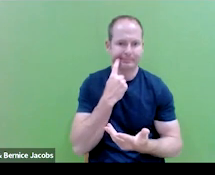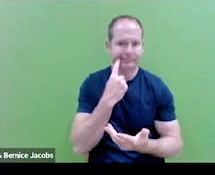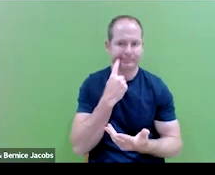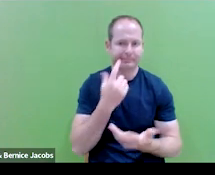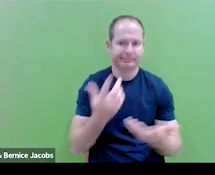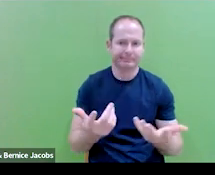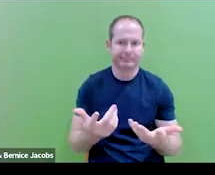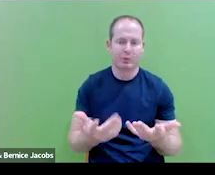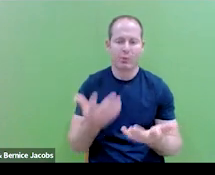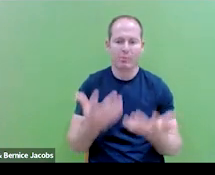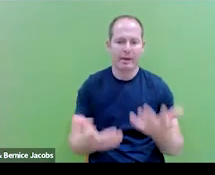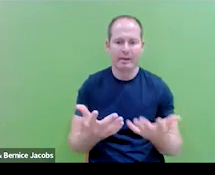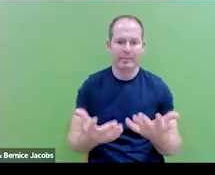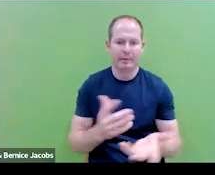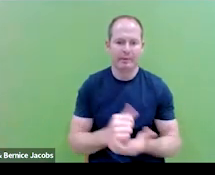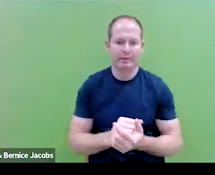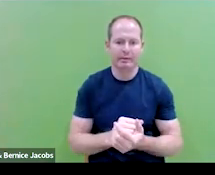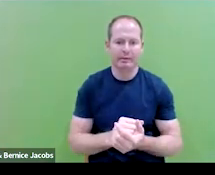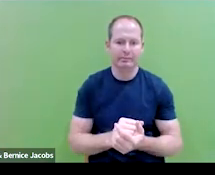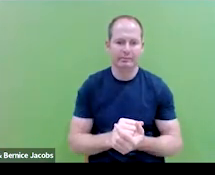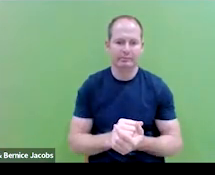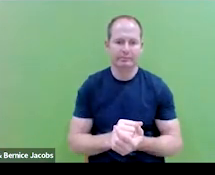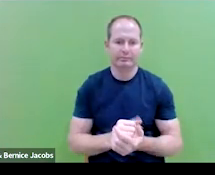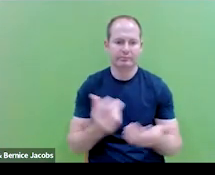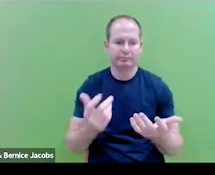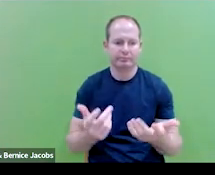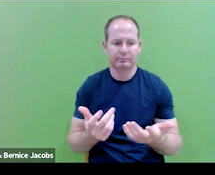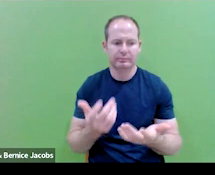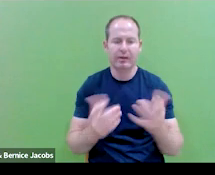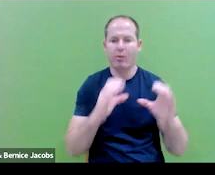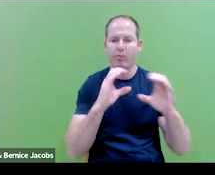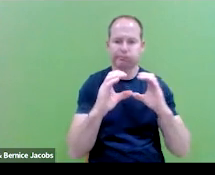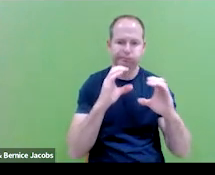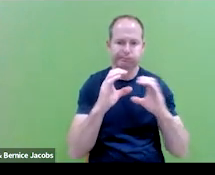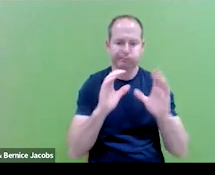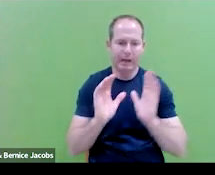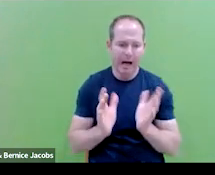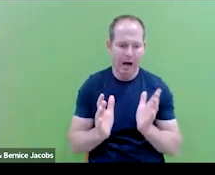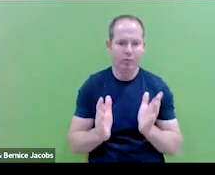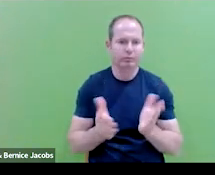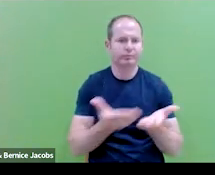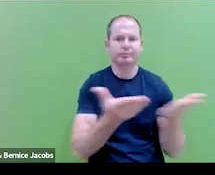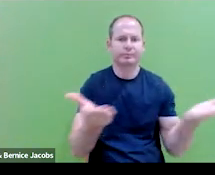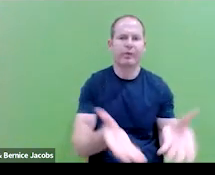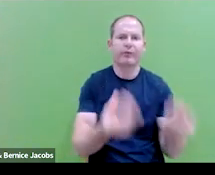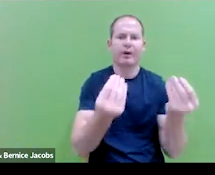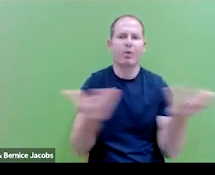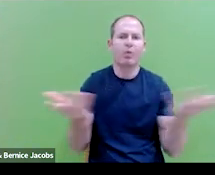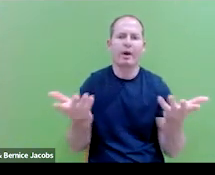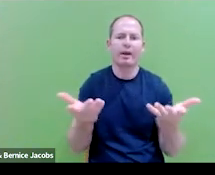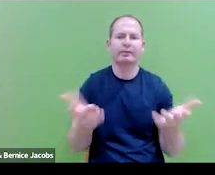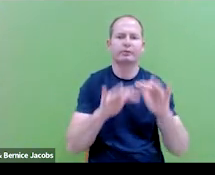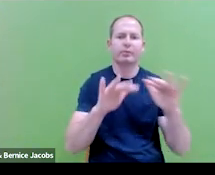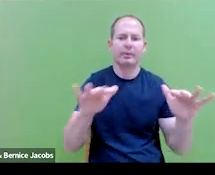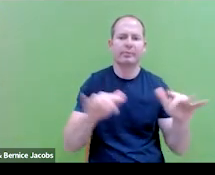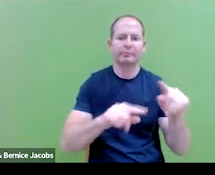get to a point where you can sit down and have a conversation with them. So I'm interested in learning,